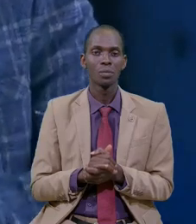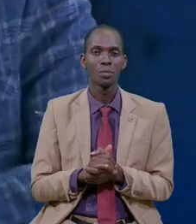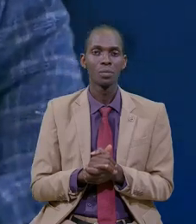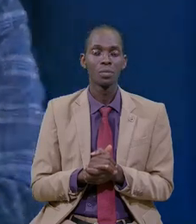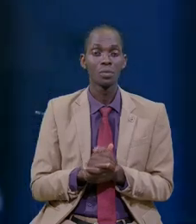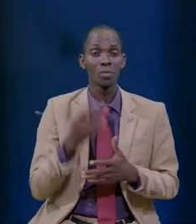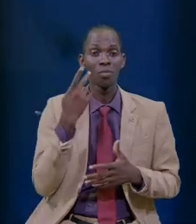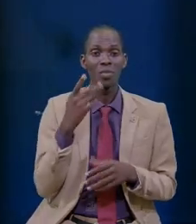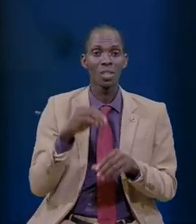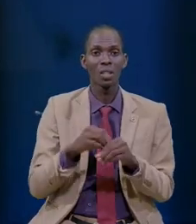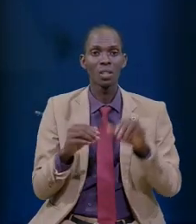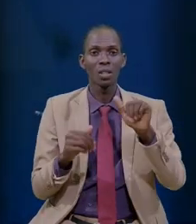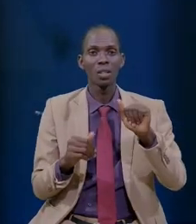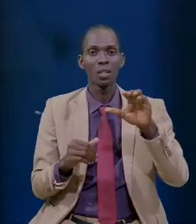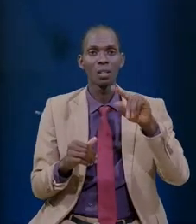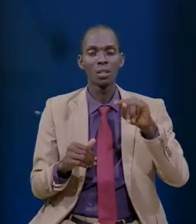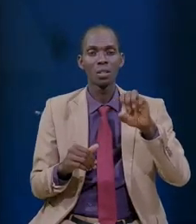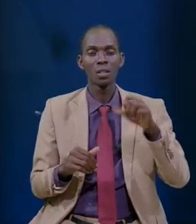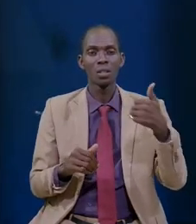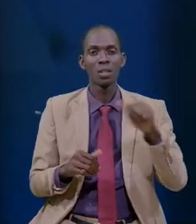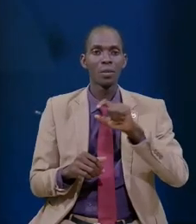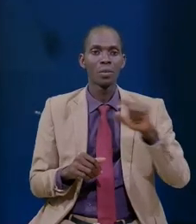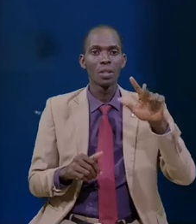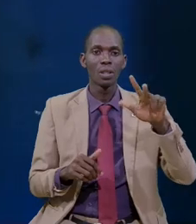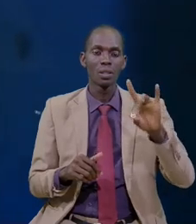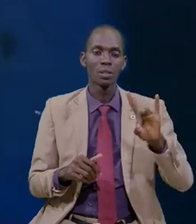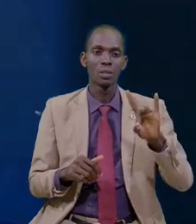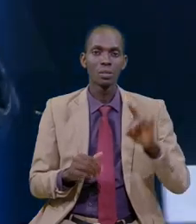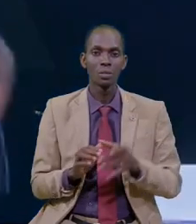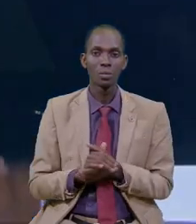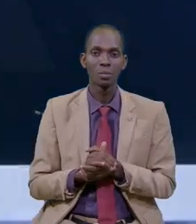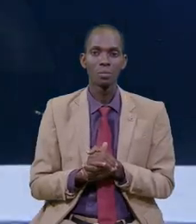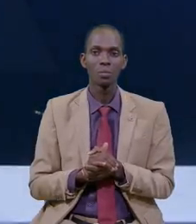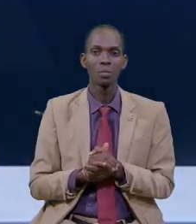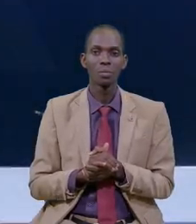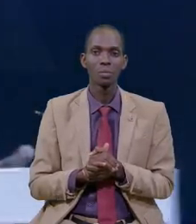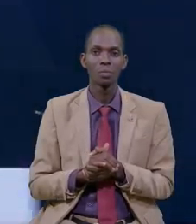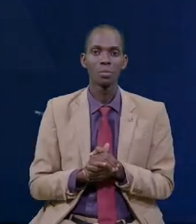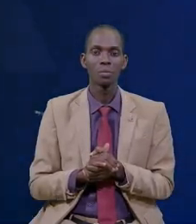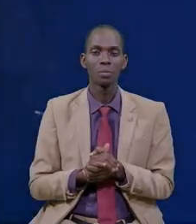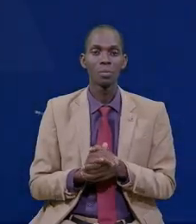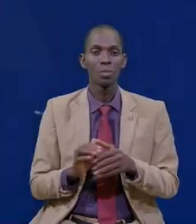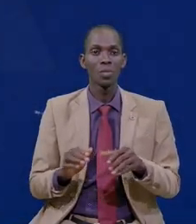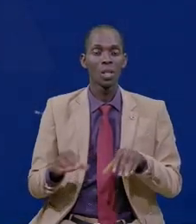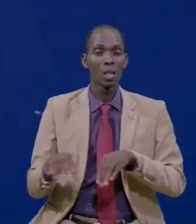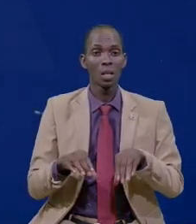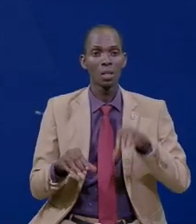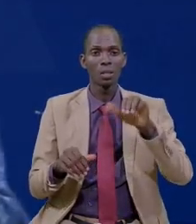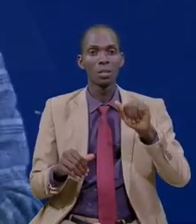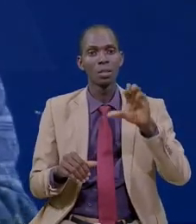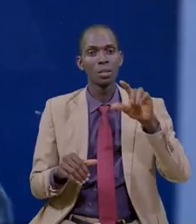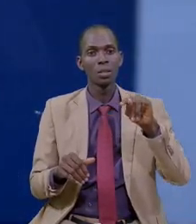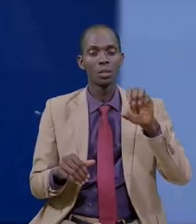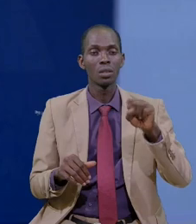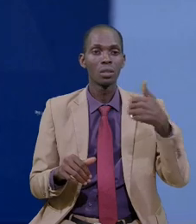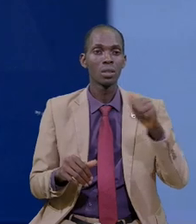at Acts chapter 10, verse 38. Acte 10, 38. In Acts chapter 10, verse 38.